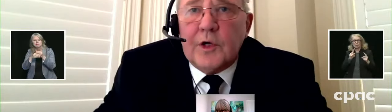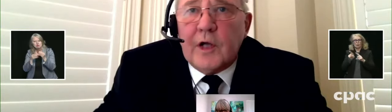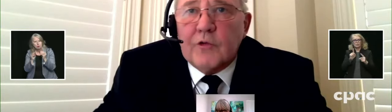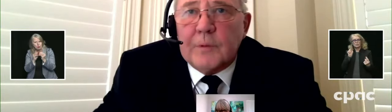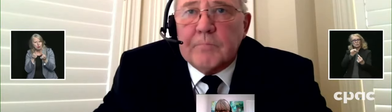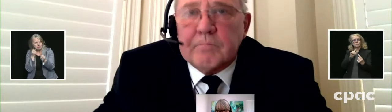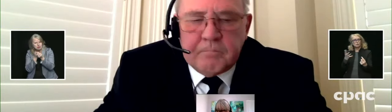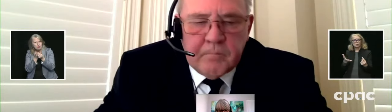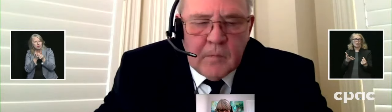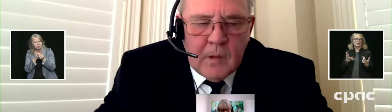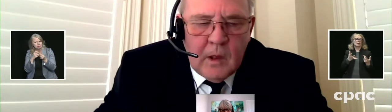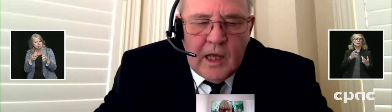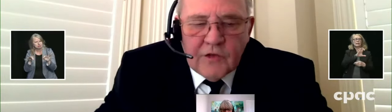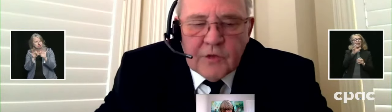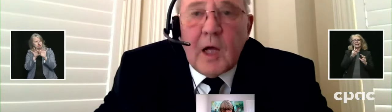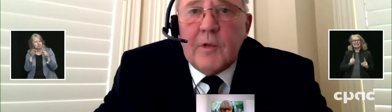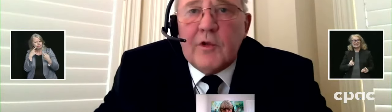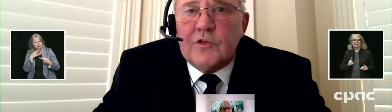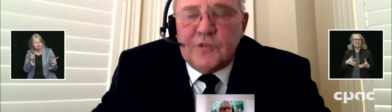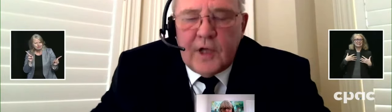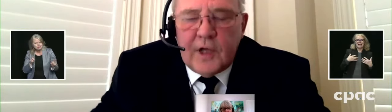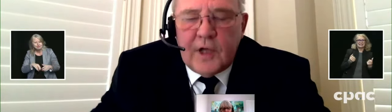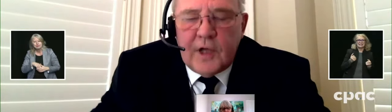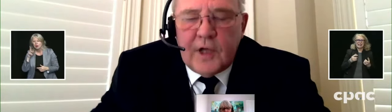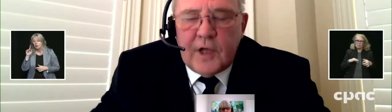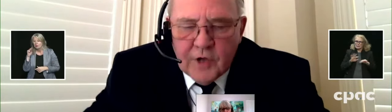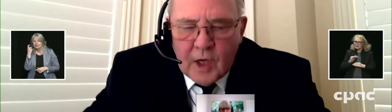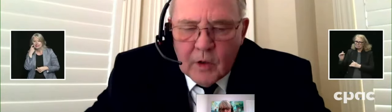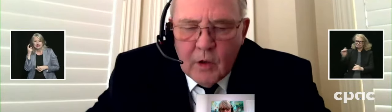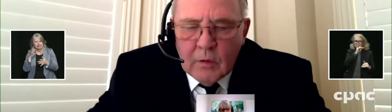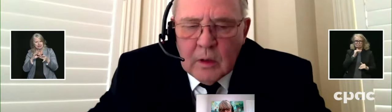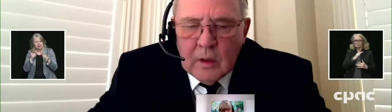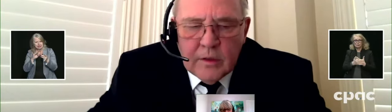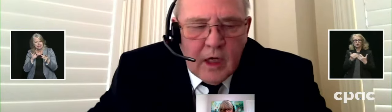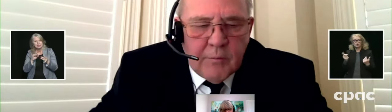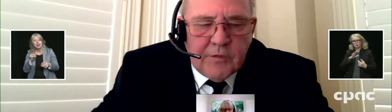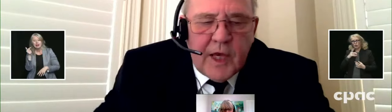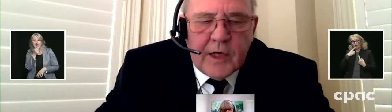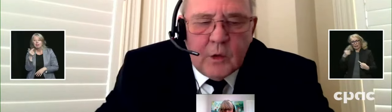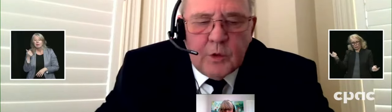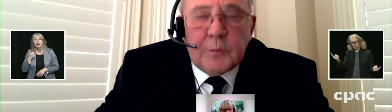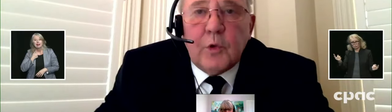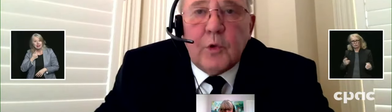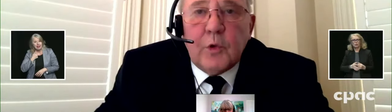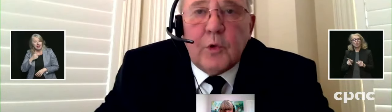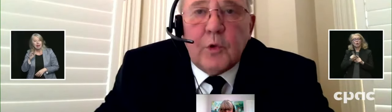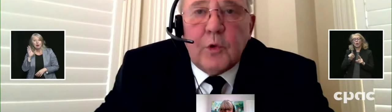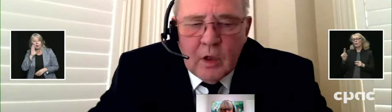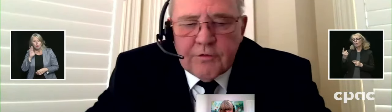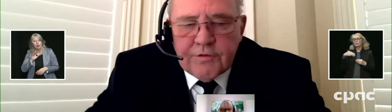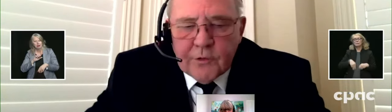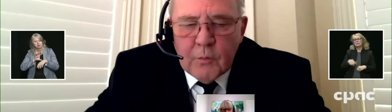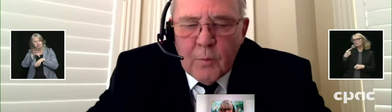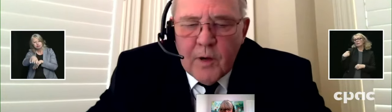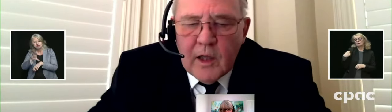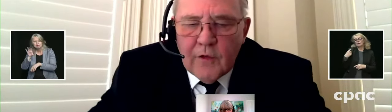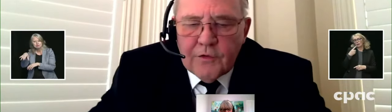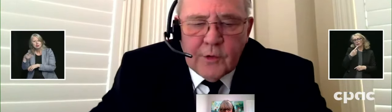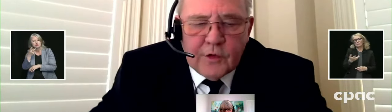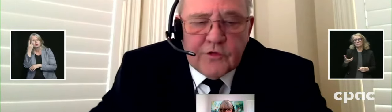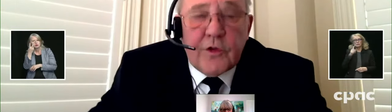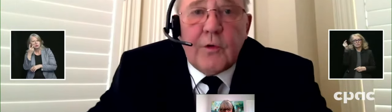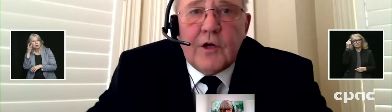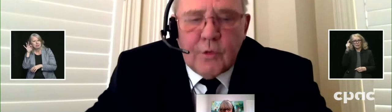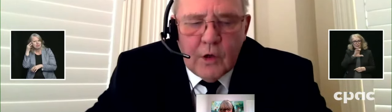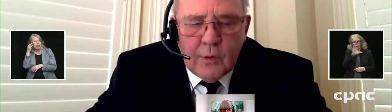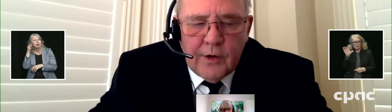important announcement. As the Prime Minister said a short time ago, the Government of Canada will deploy two federal mobile health units to the